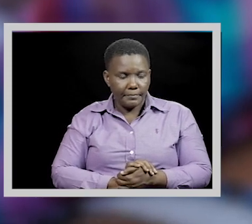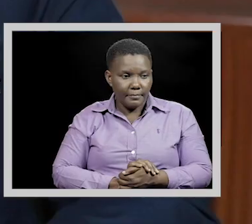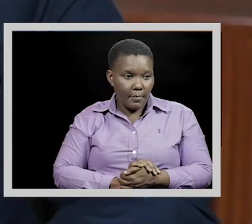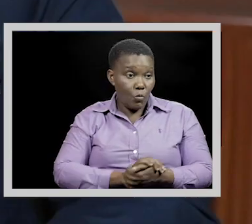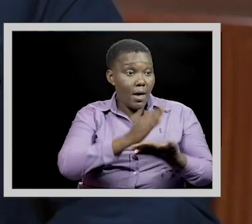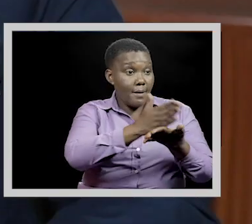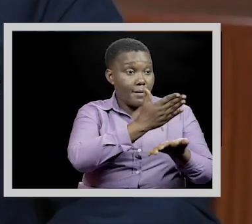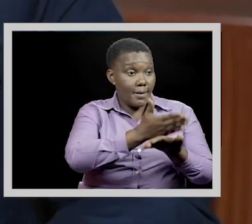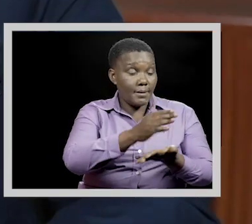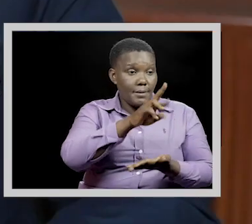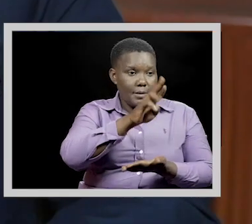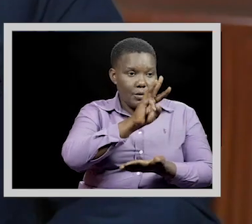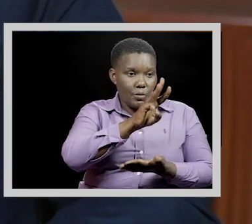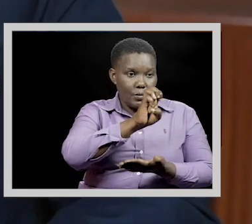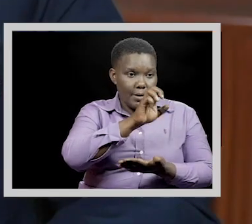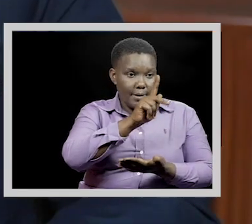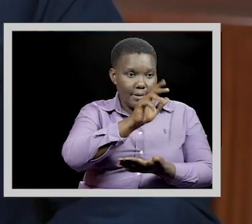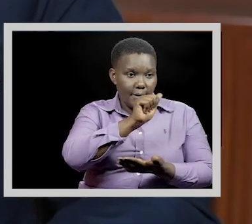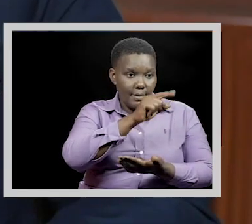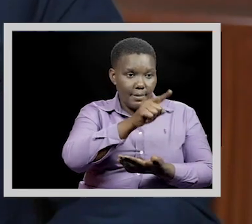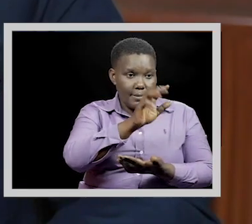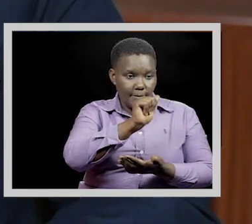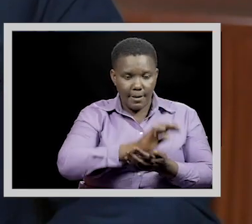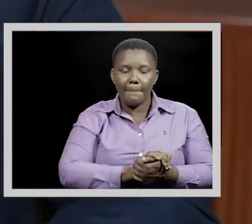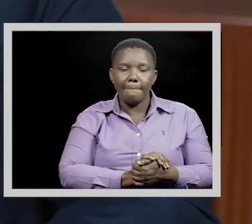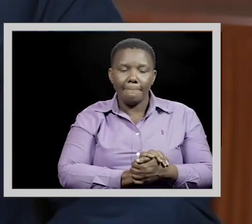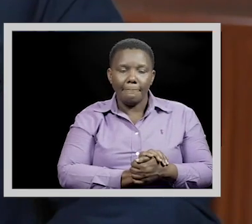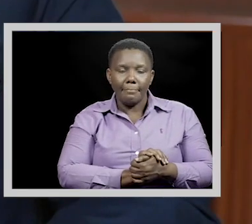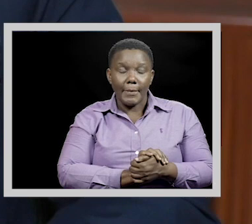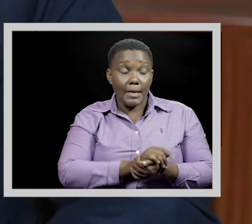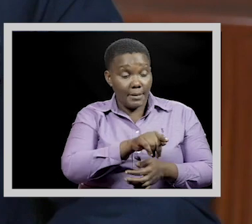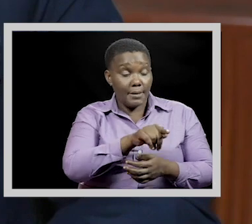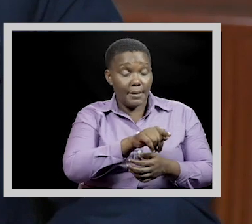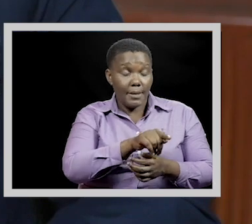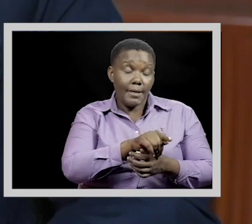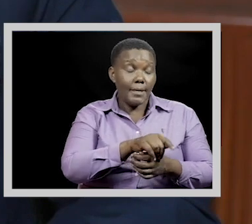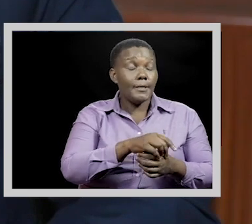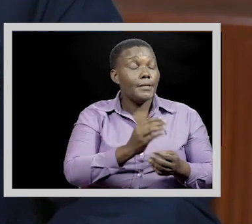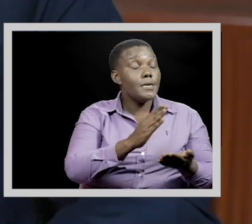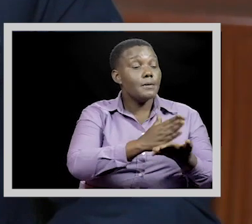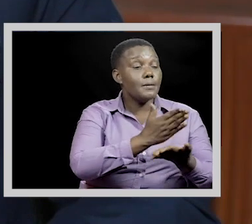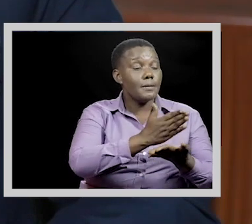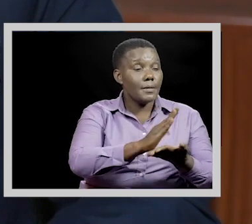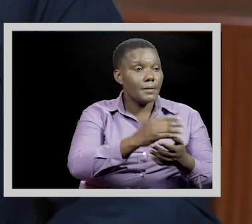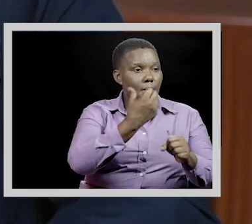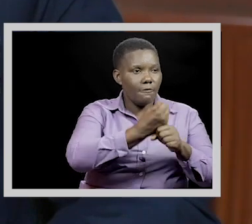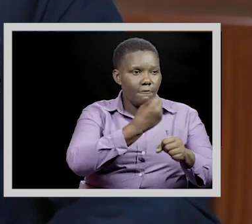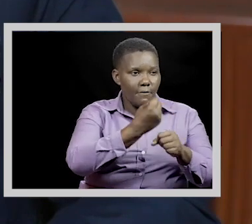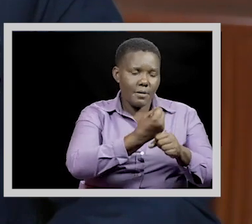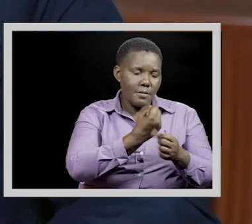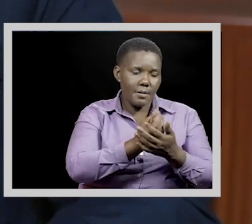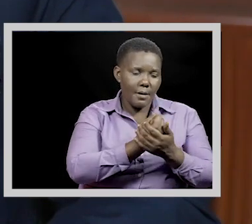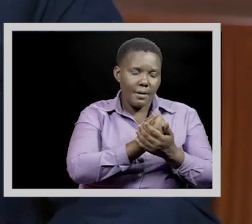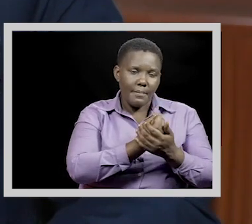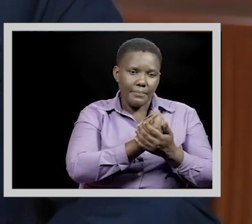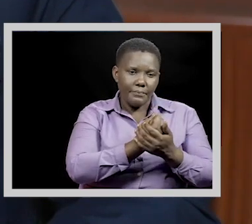Ricardo Bernardo versus Republic, criminal appeal number 477,